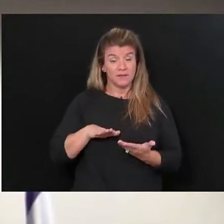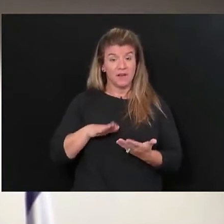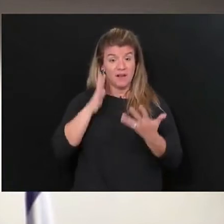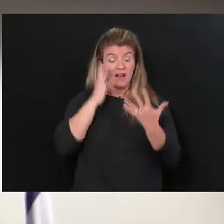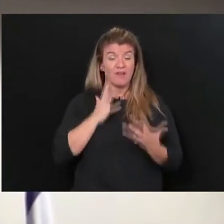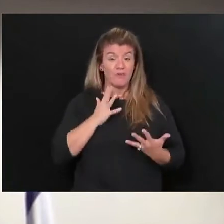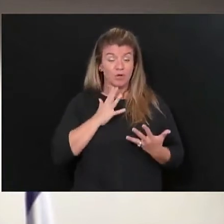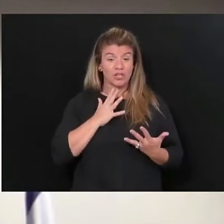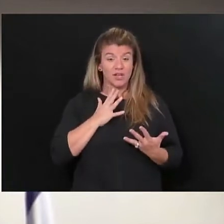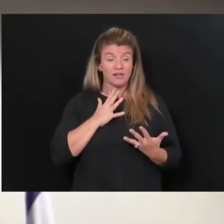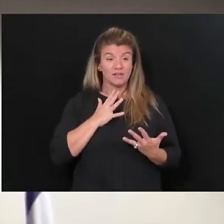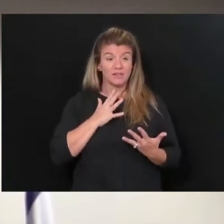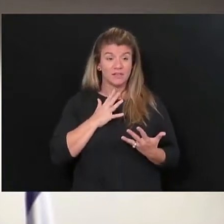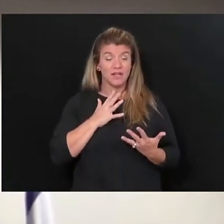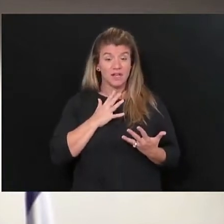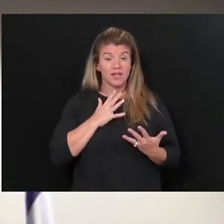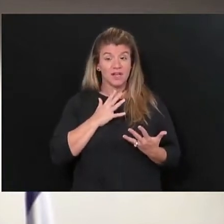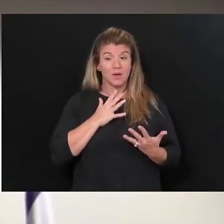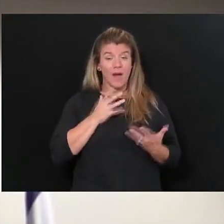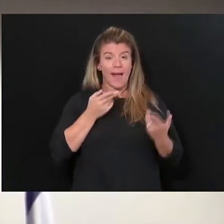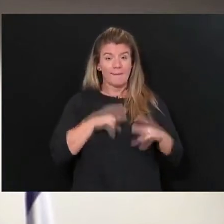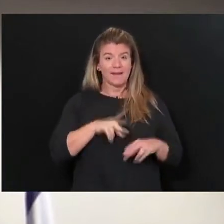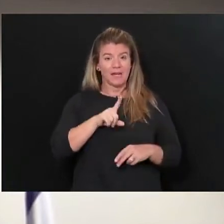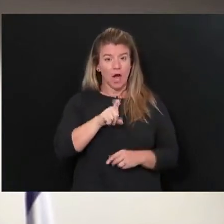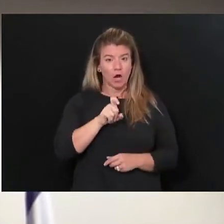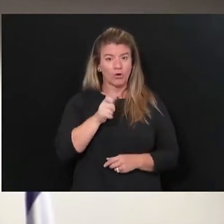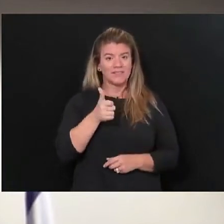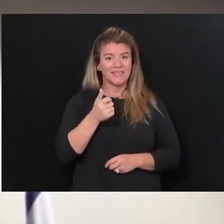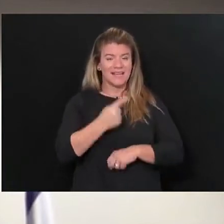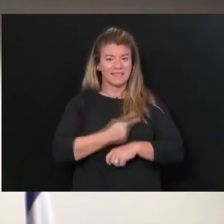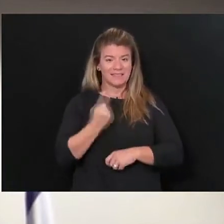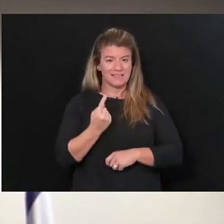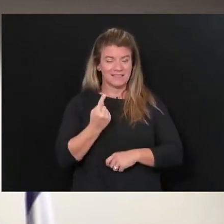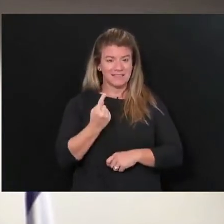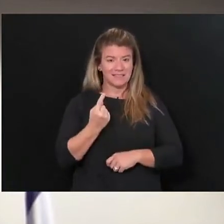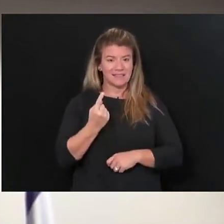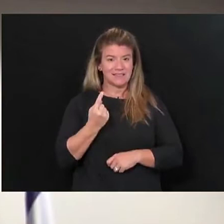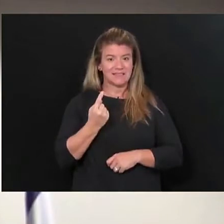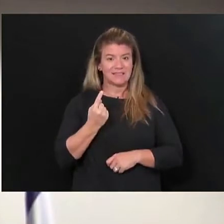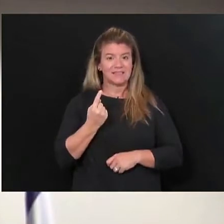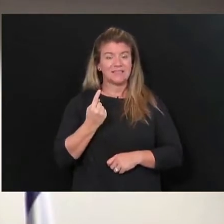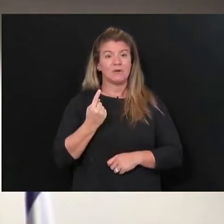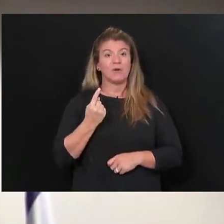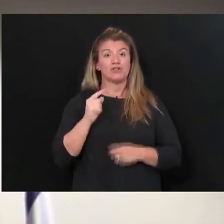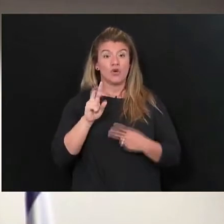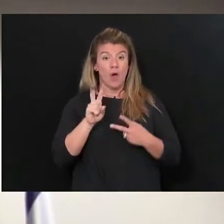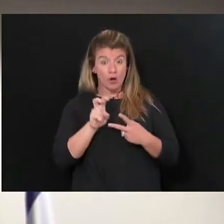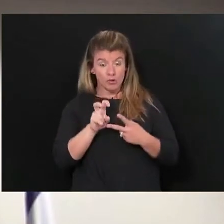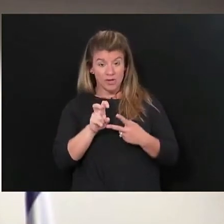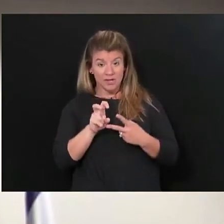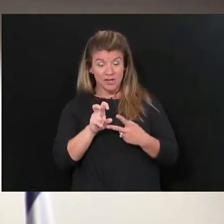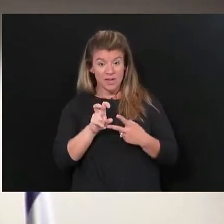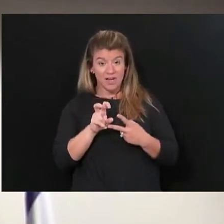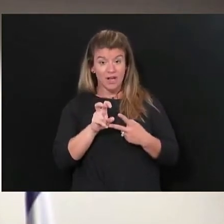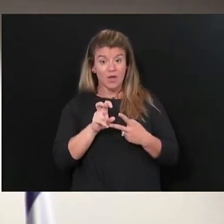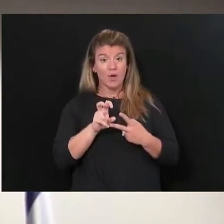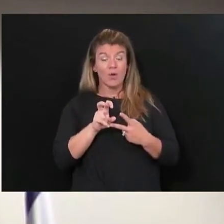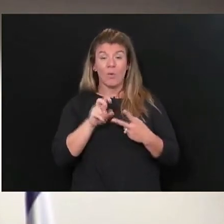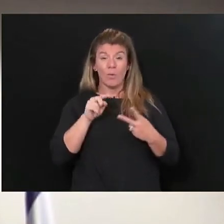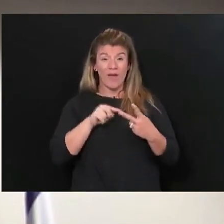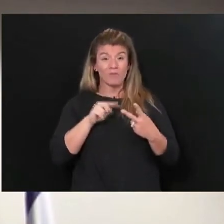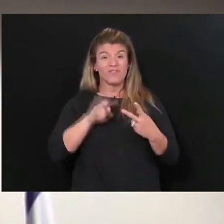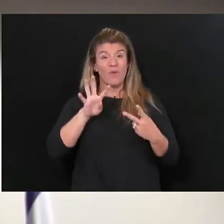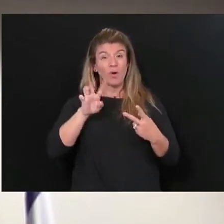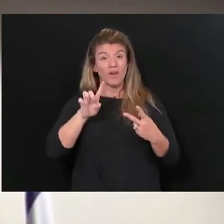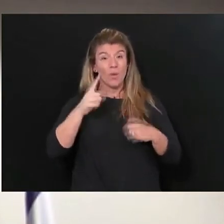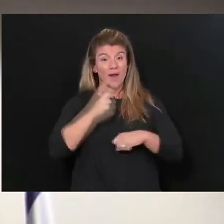unfortunately, were 110 days. The second 100, we reached that number in 41